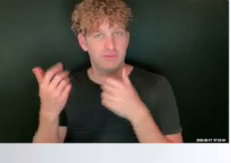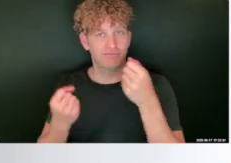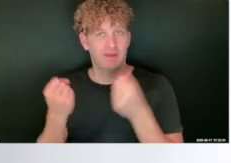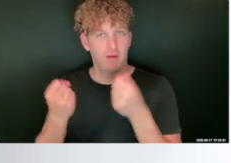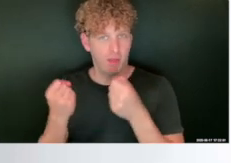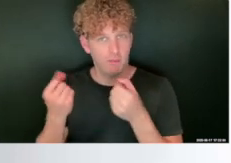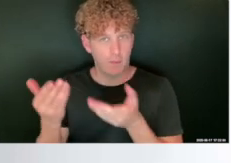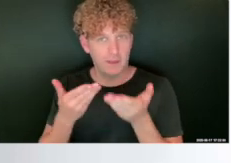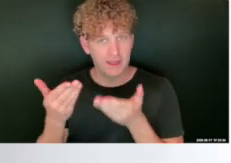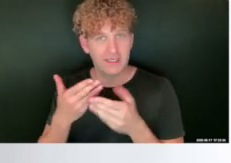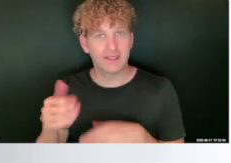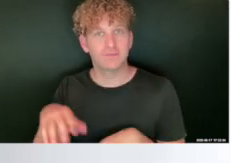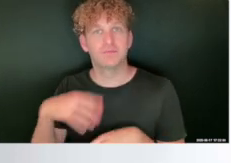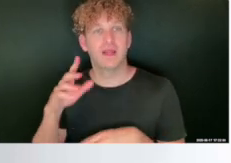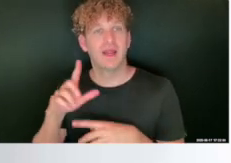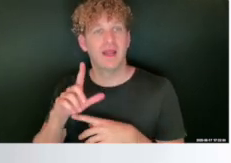key destinations.